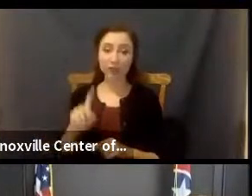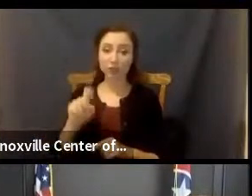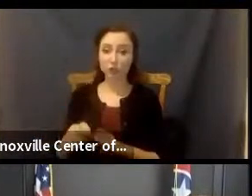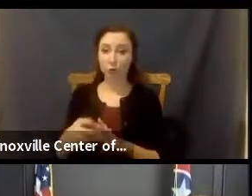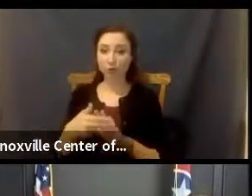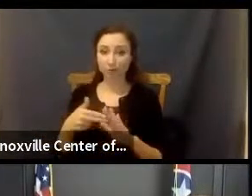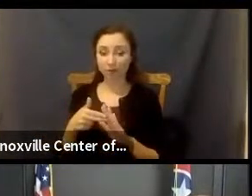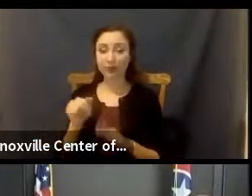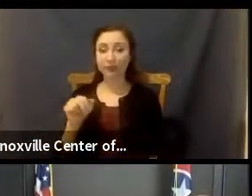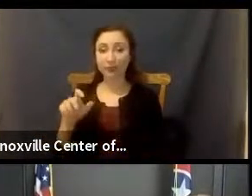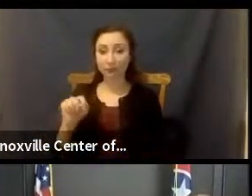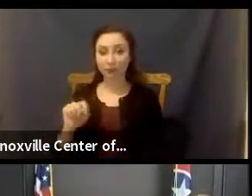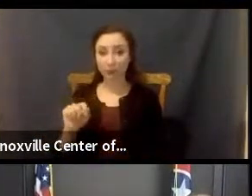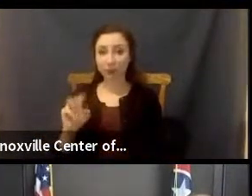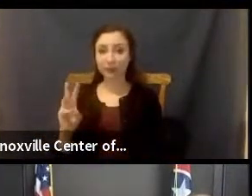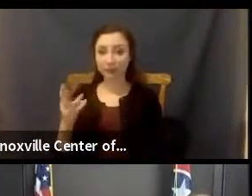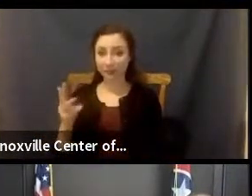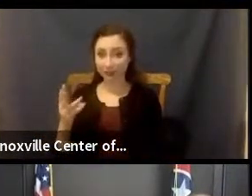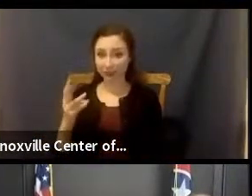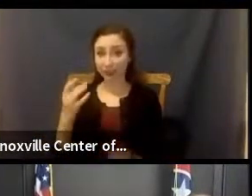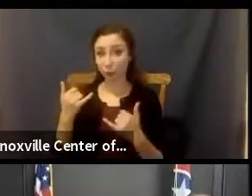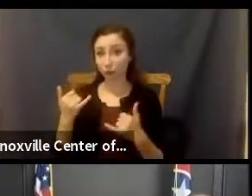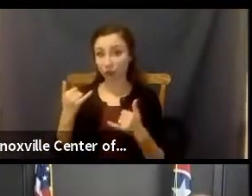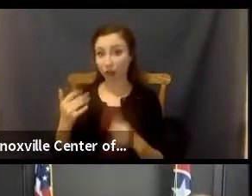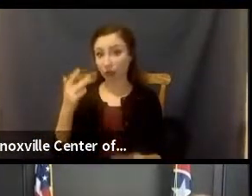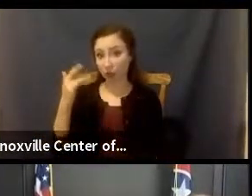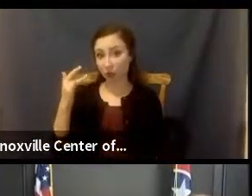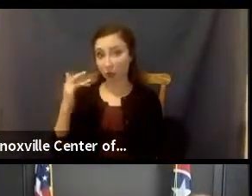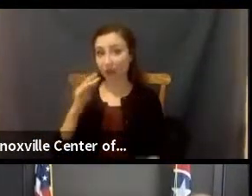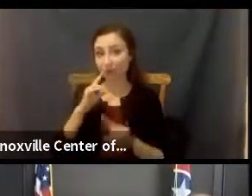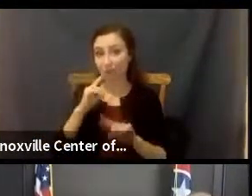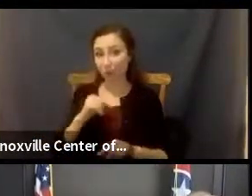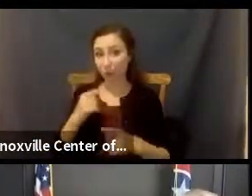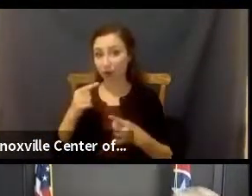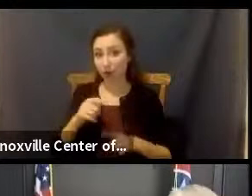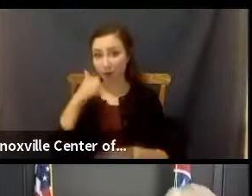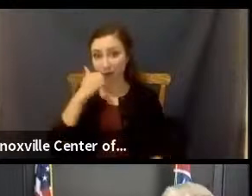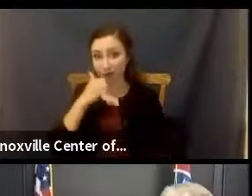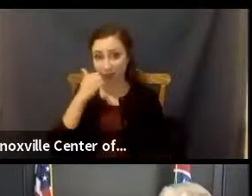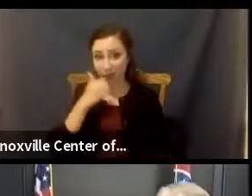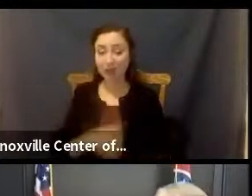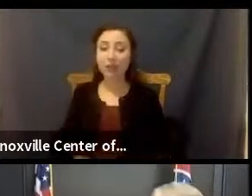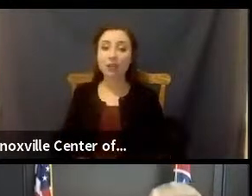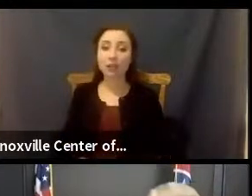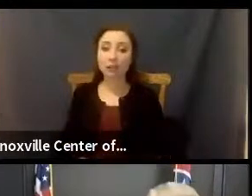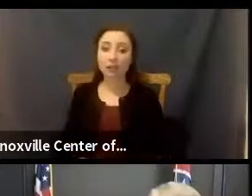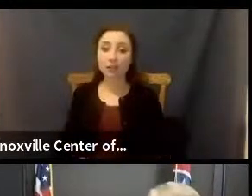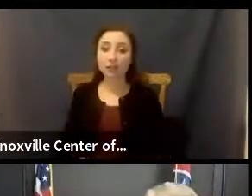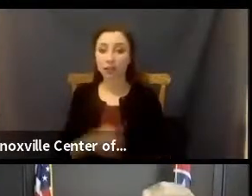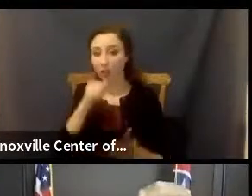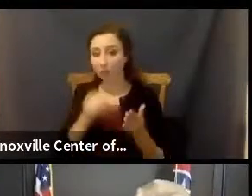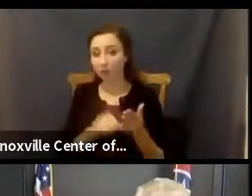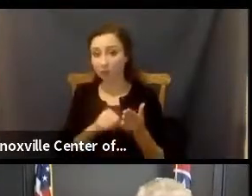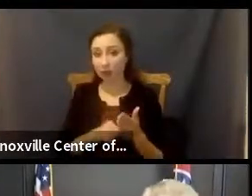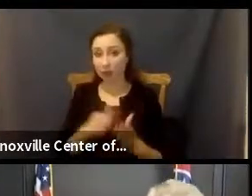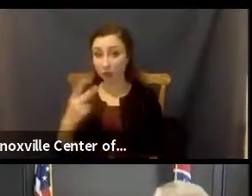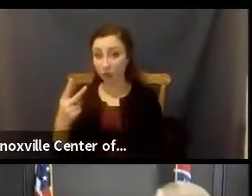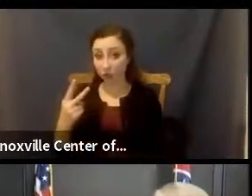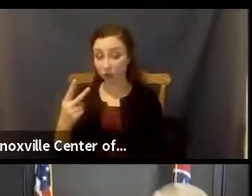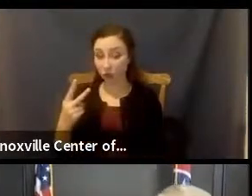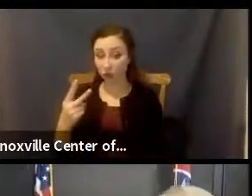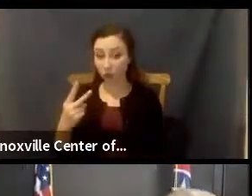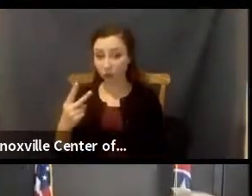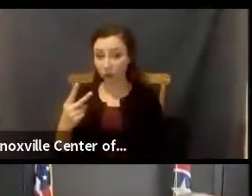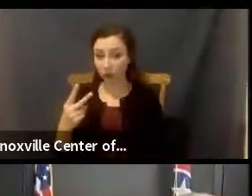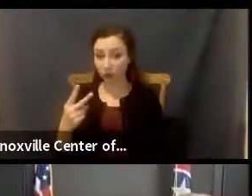September 16th today, because that report comes out daily. And then on page 2,